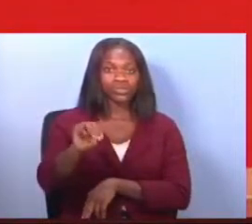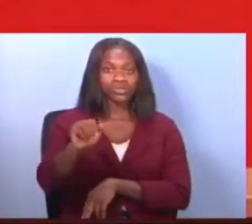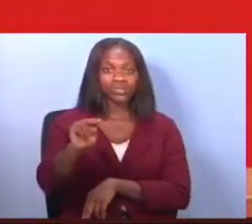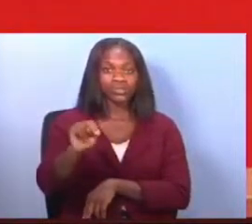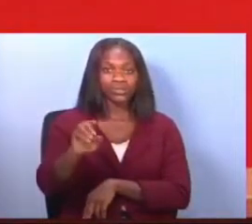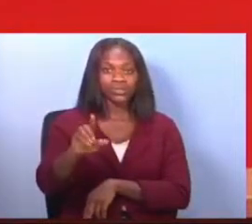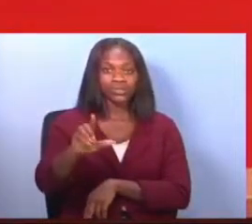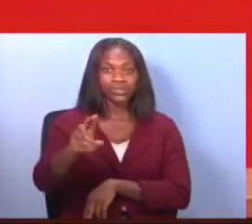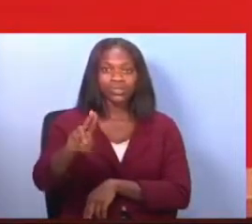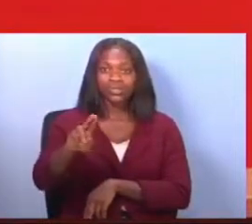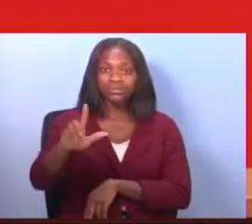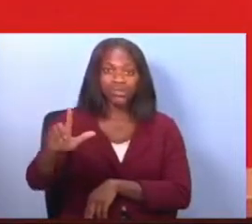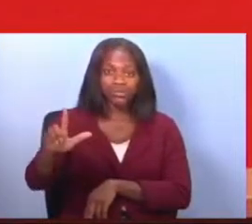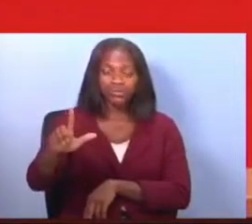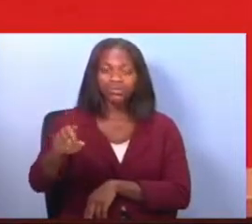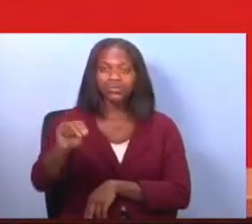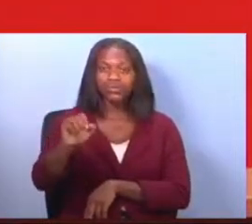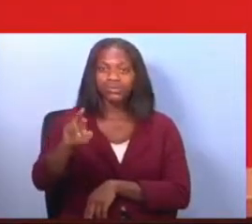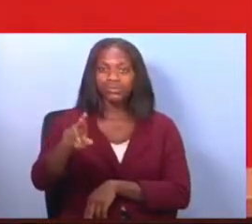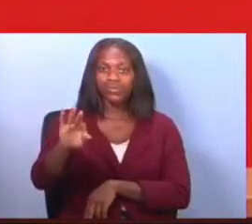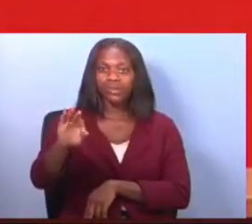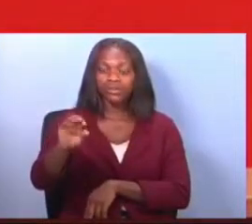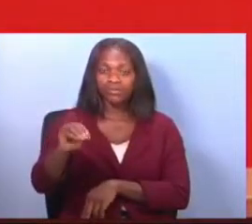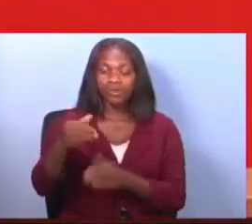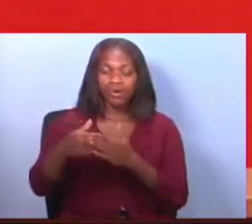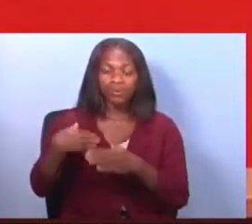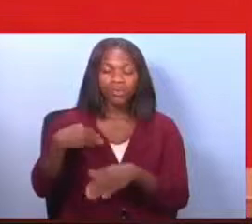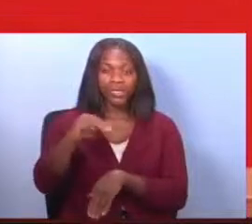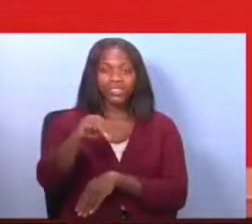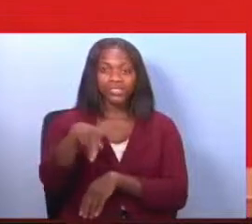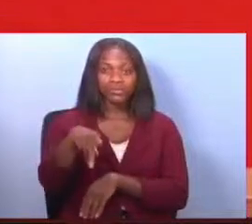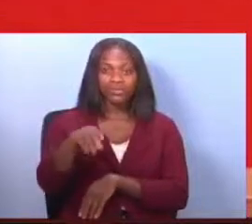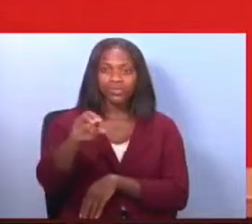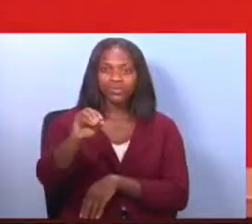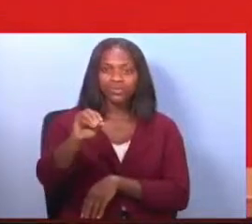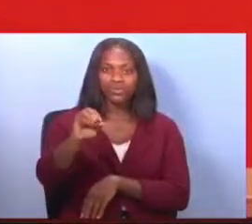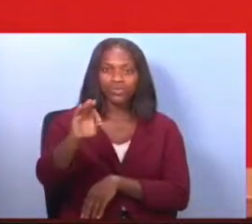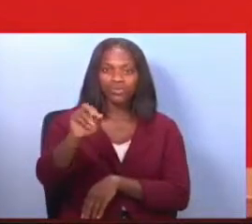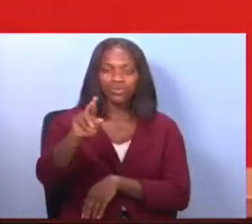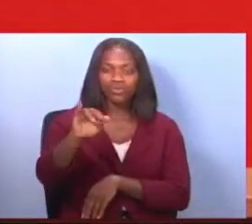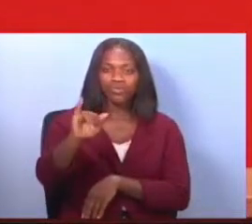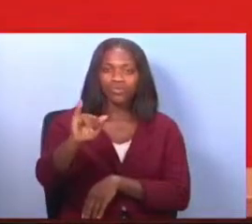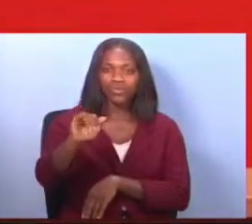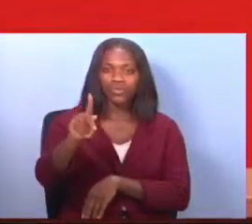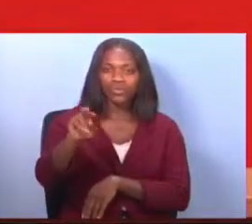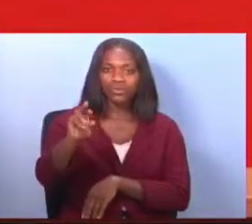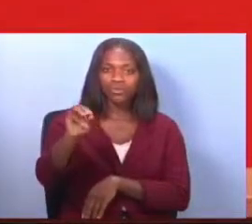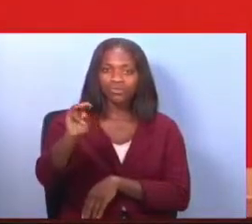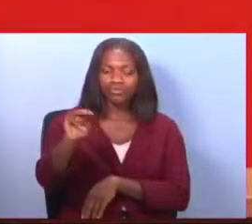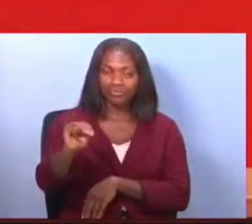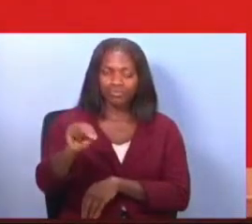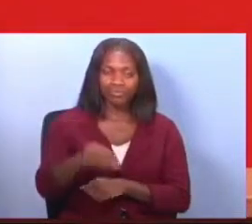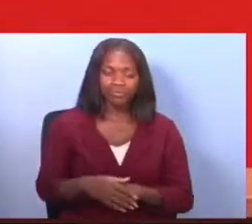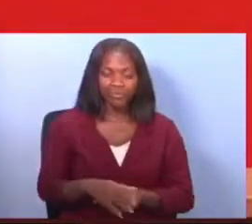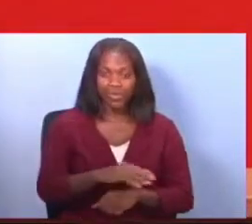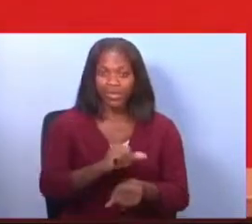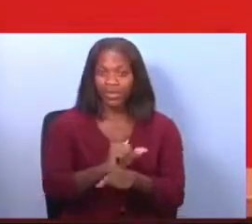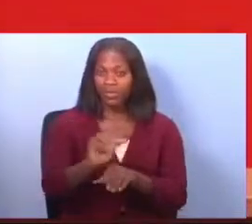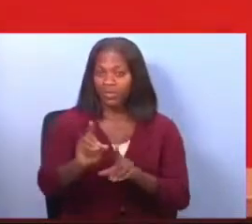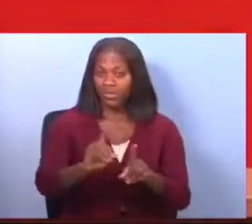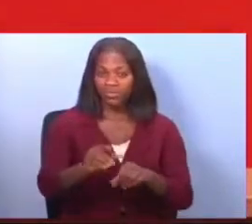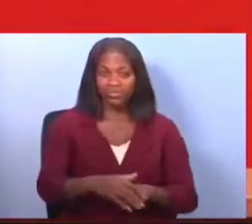the former member of Oforikrom, on the subject matter under reference. Honourable Dr.